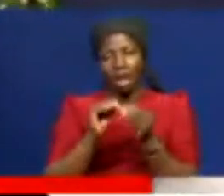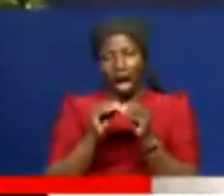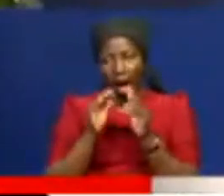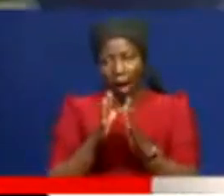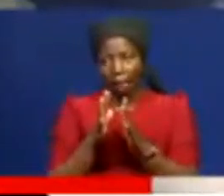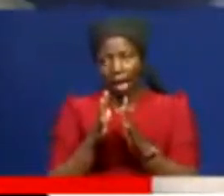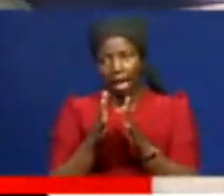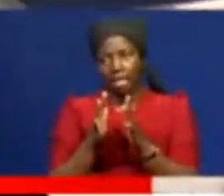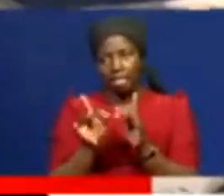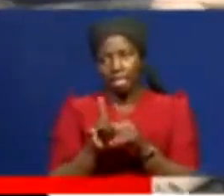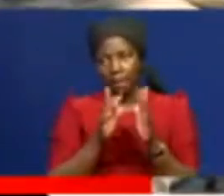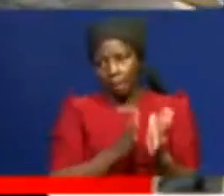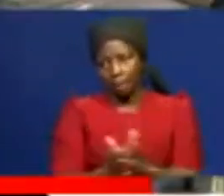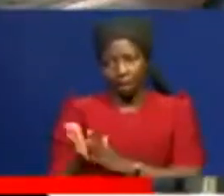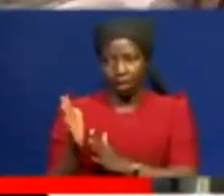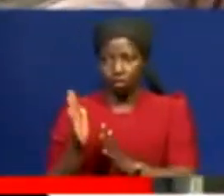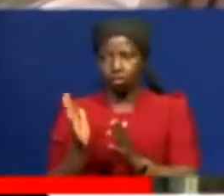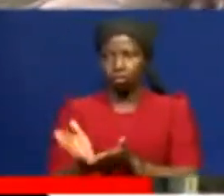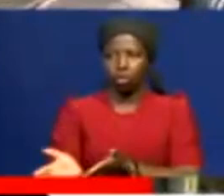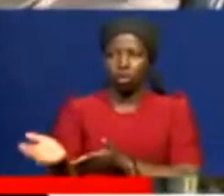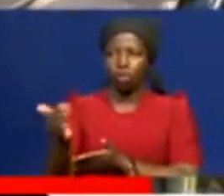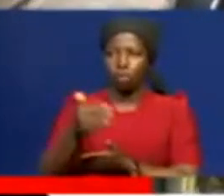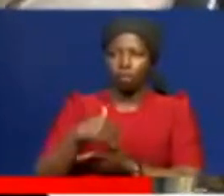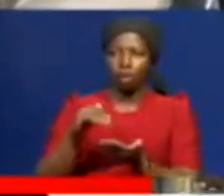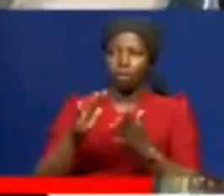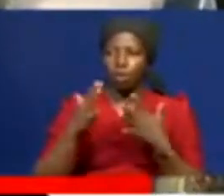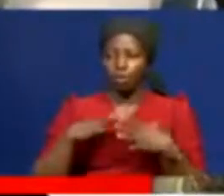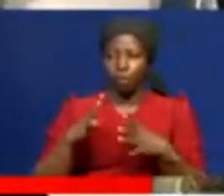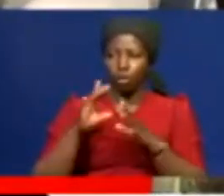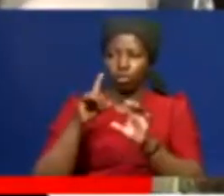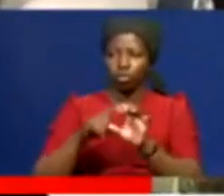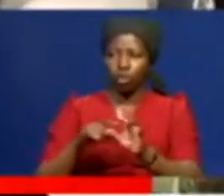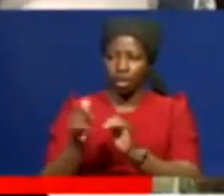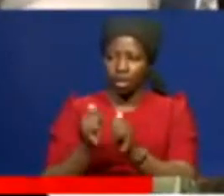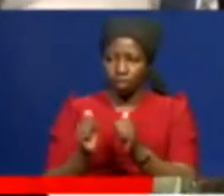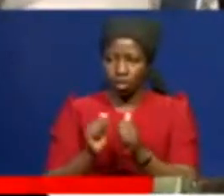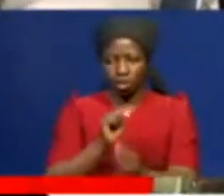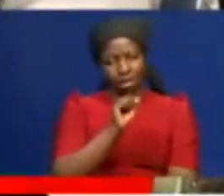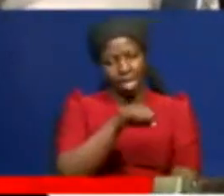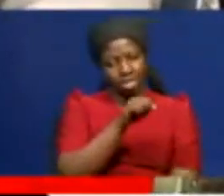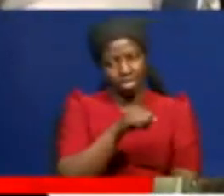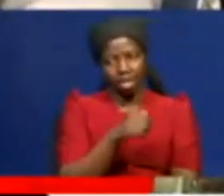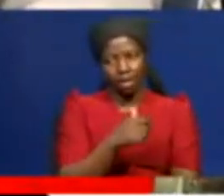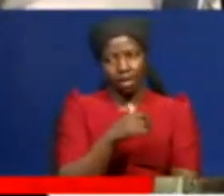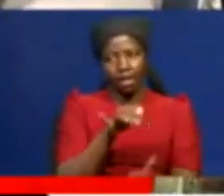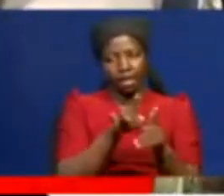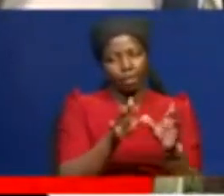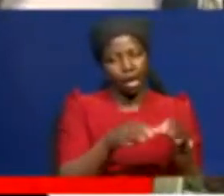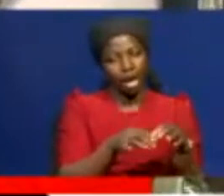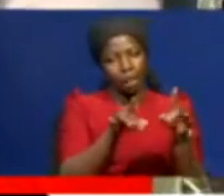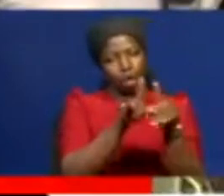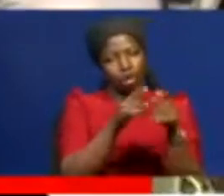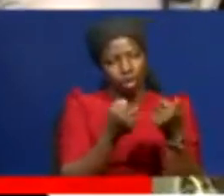just the plans to mobilize as many as possible to partake in the sport? Absolutely. Mm-hmm. As a club and as